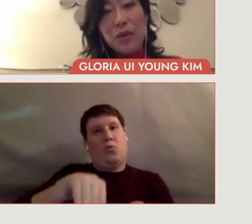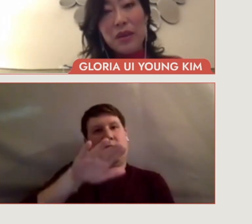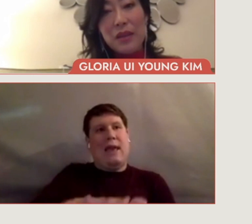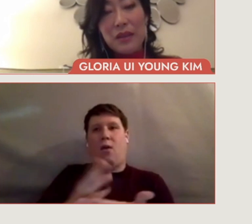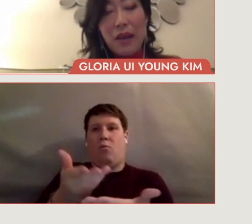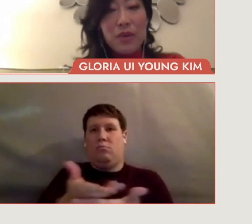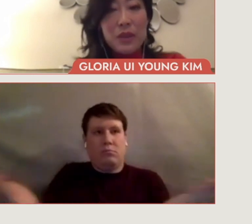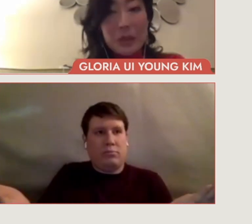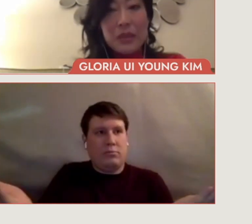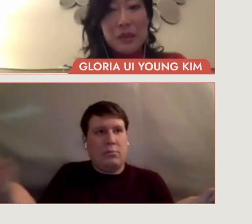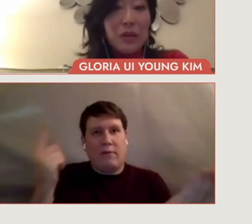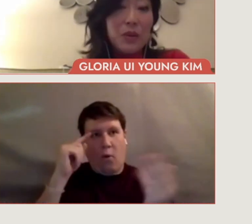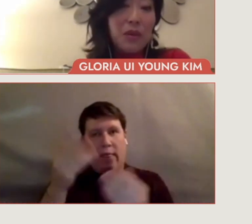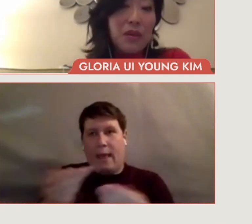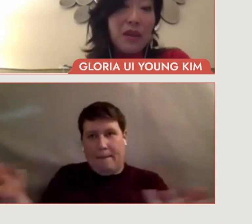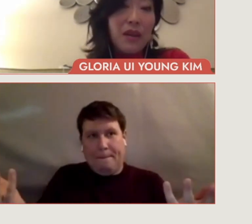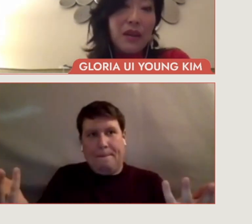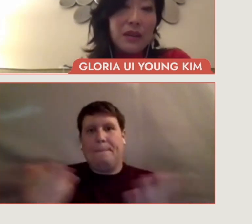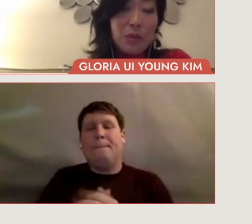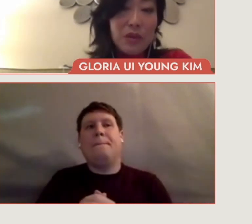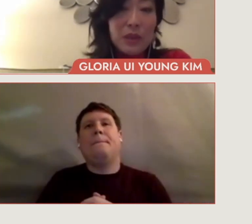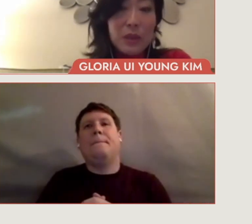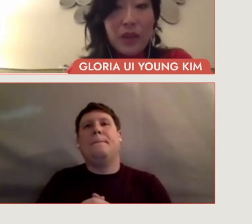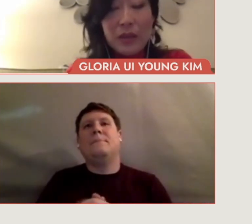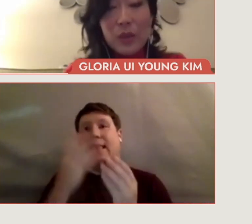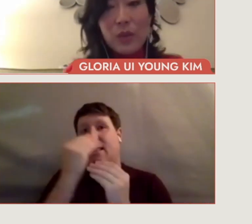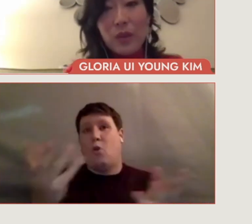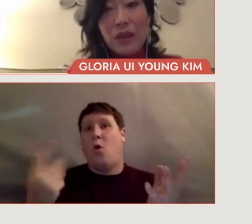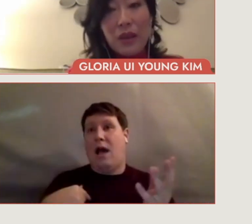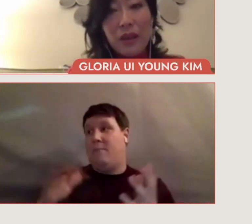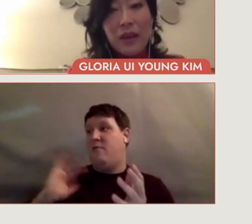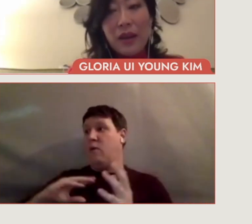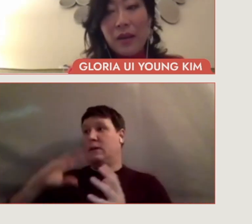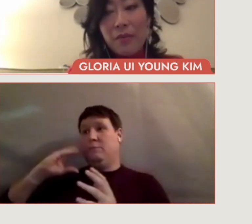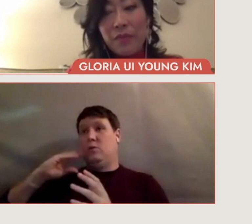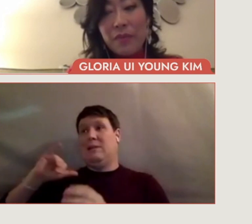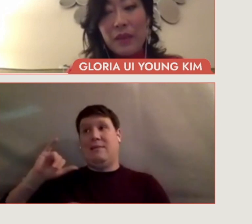know that that was, something that I had experienced as well, and so that